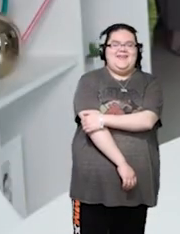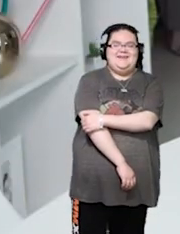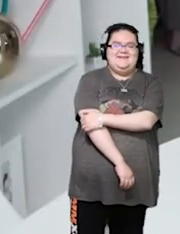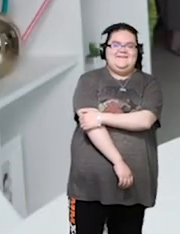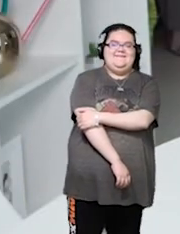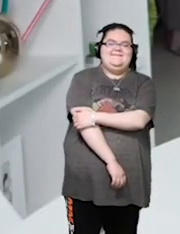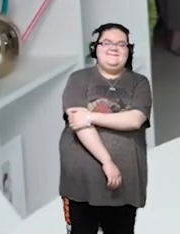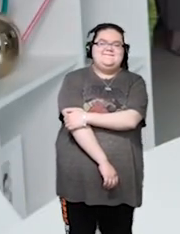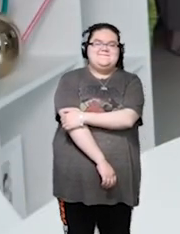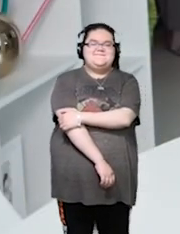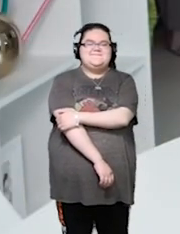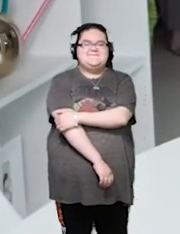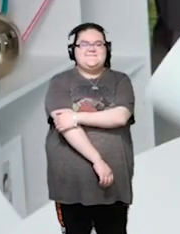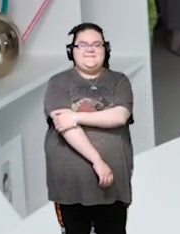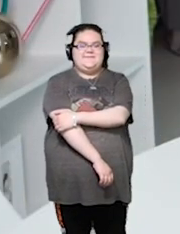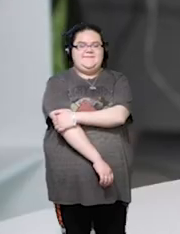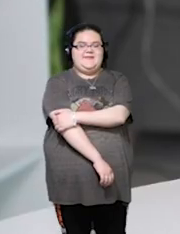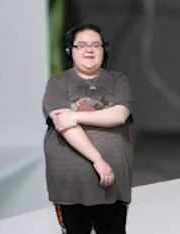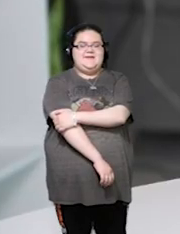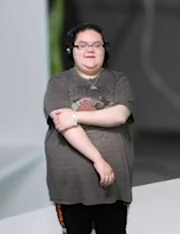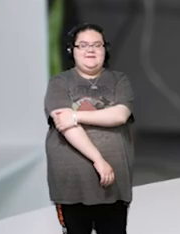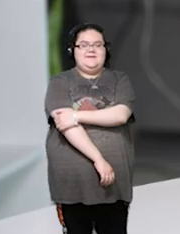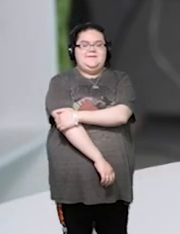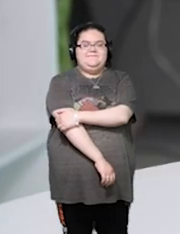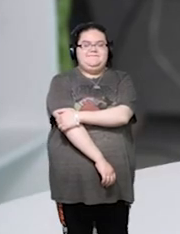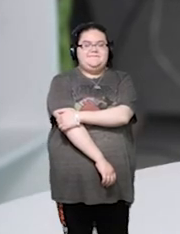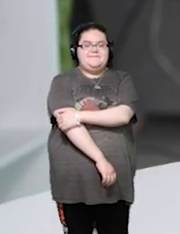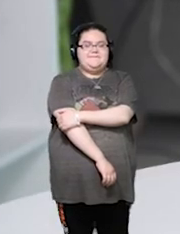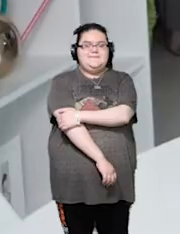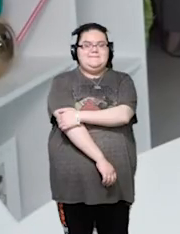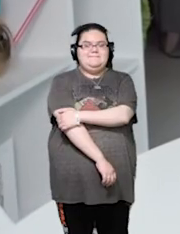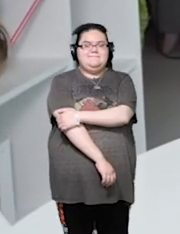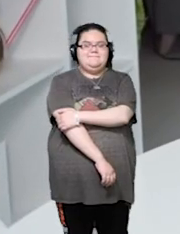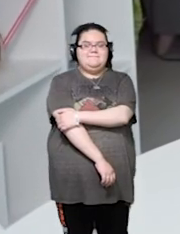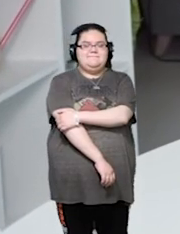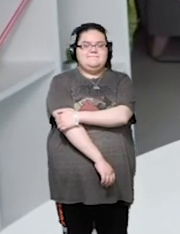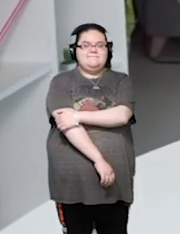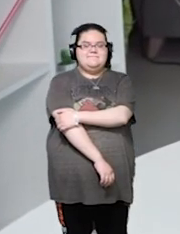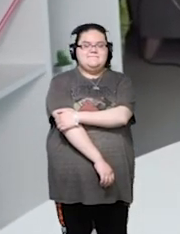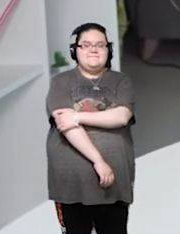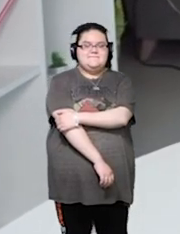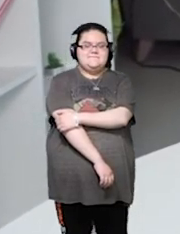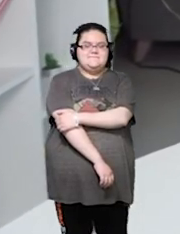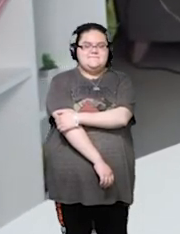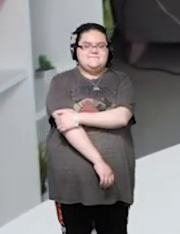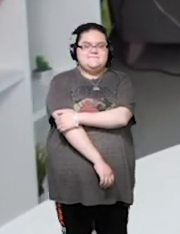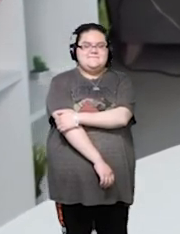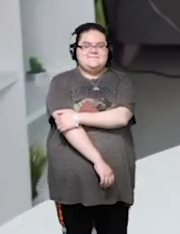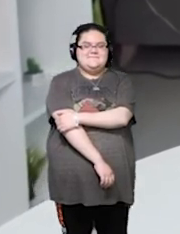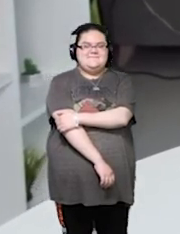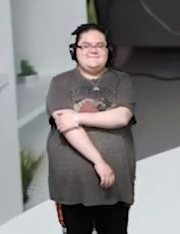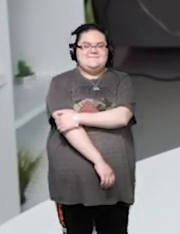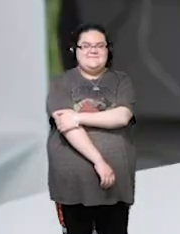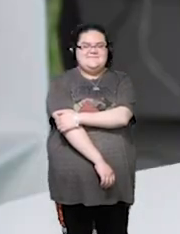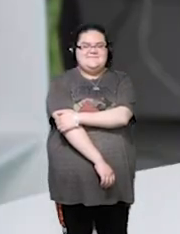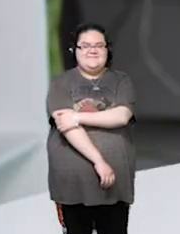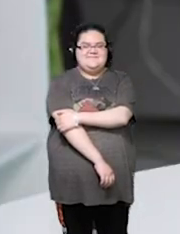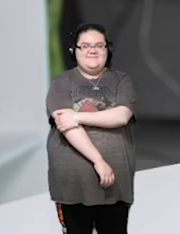Indiana Jones. What if you just dropped off? Is there only one item there? Why is my... Who put Louisville around here still?